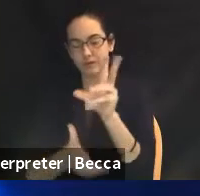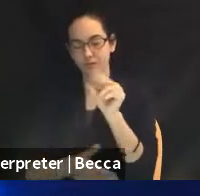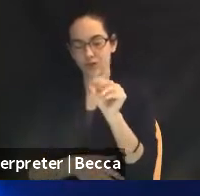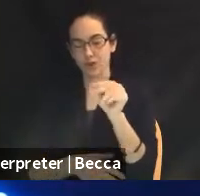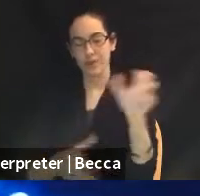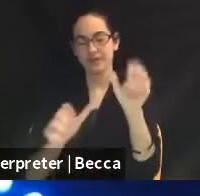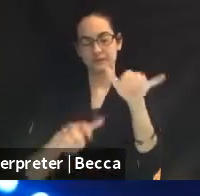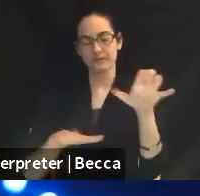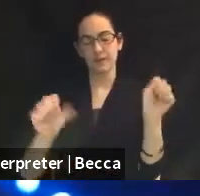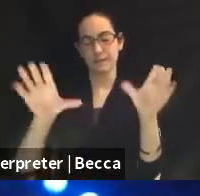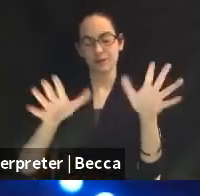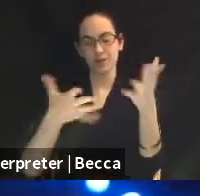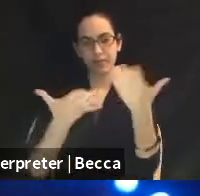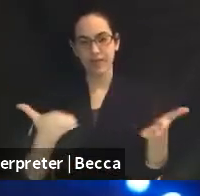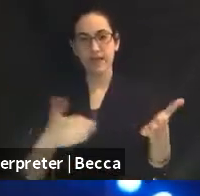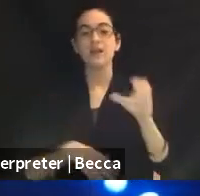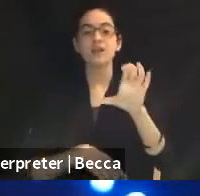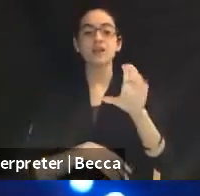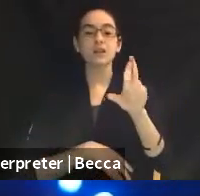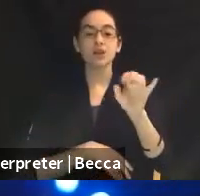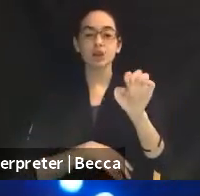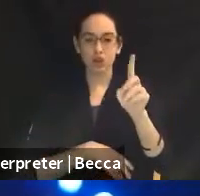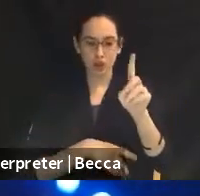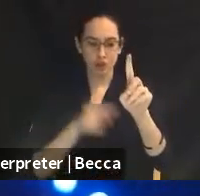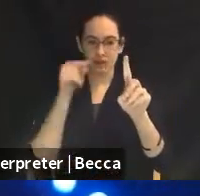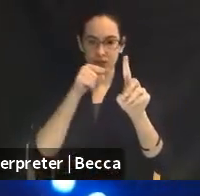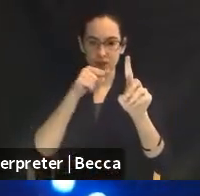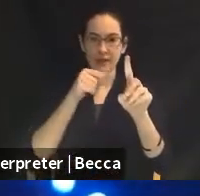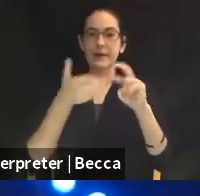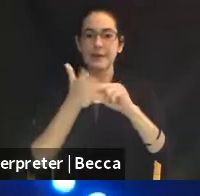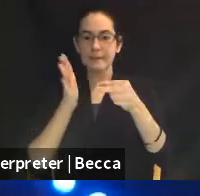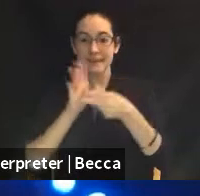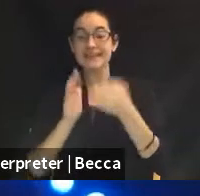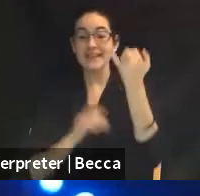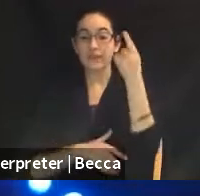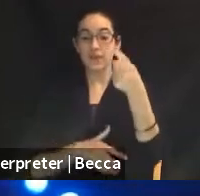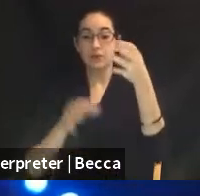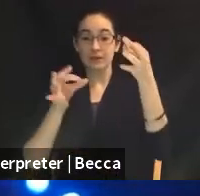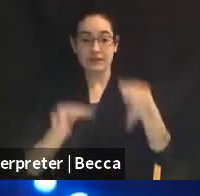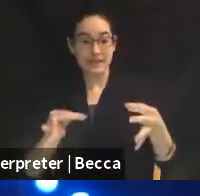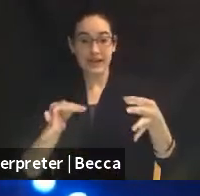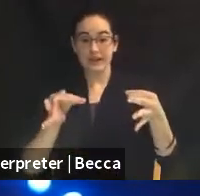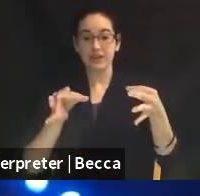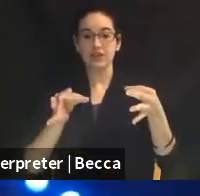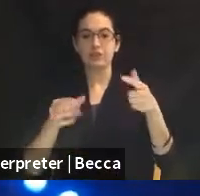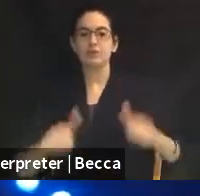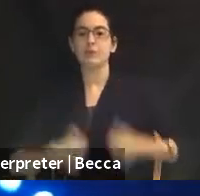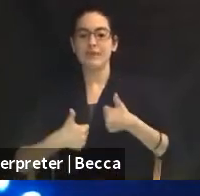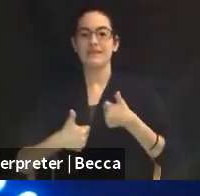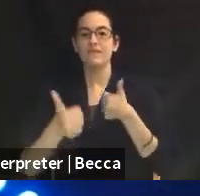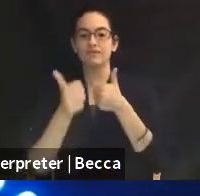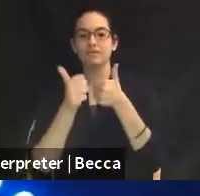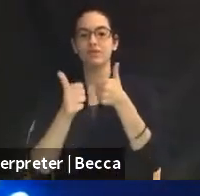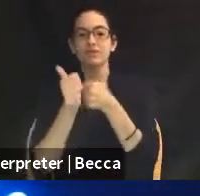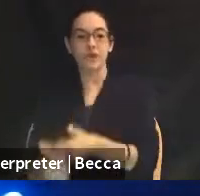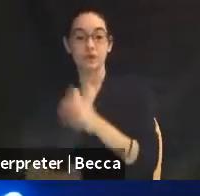thing. Cursed in that sense is, cursed are you if you decide to live your life the way you think it ought to be